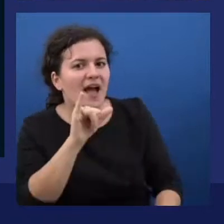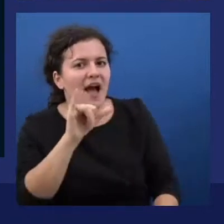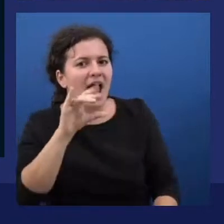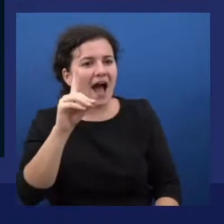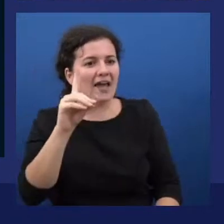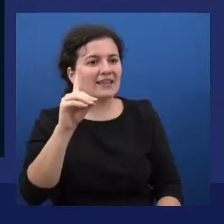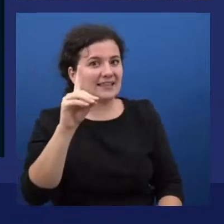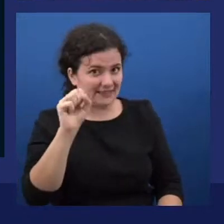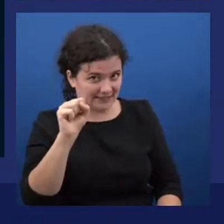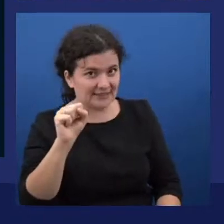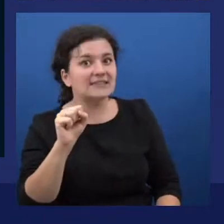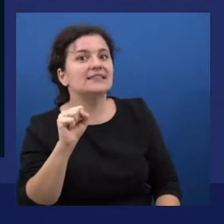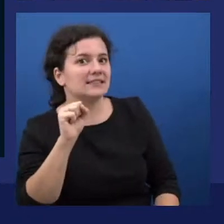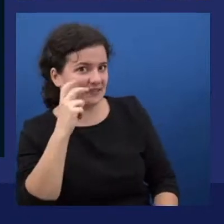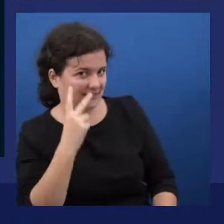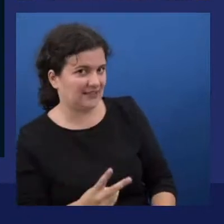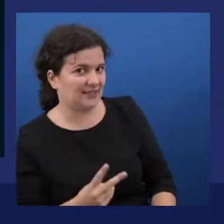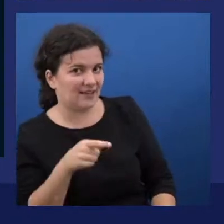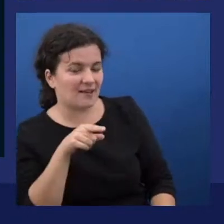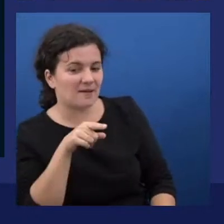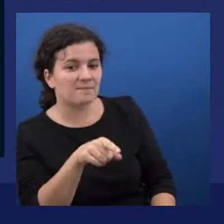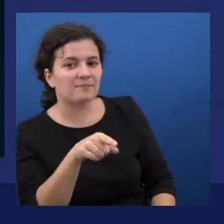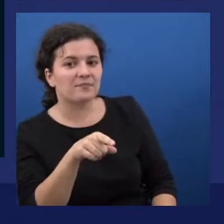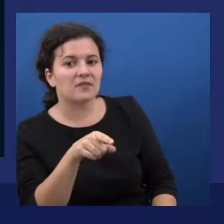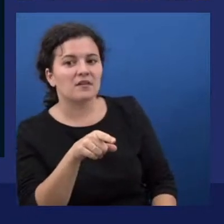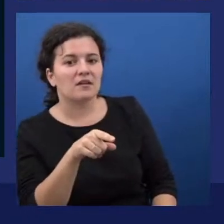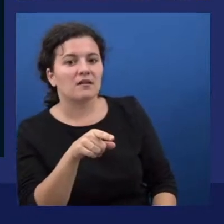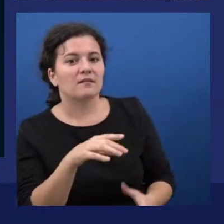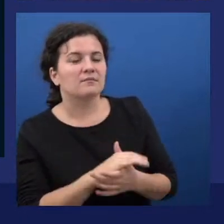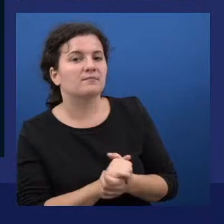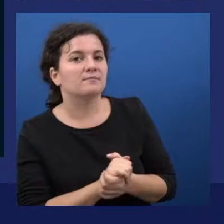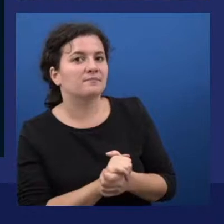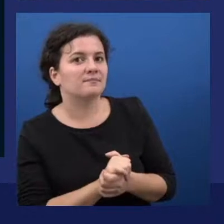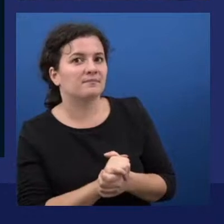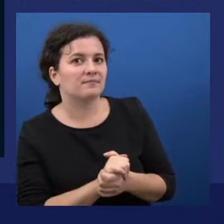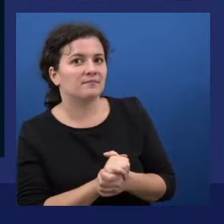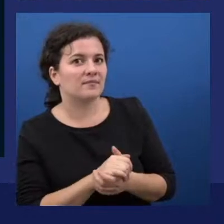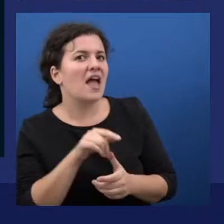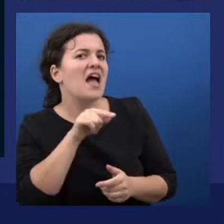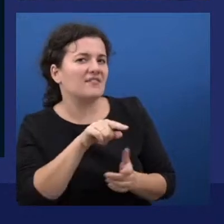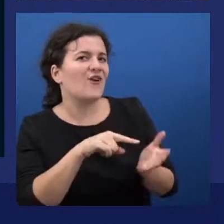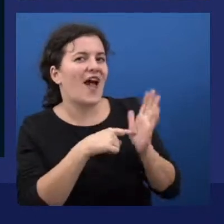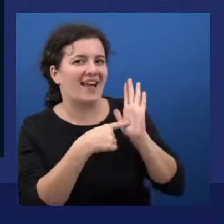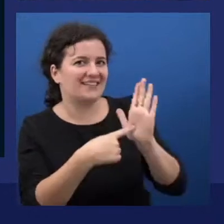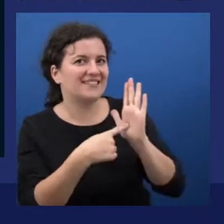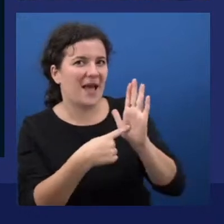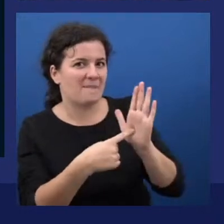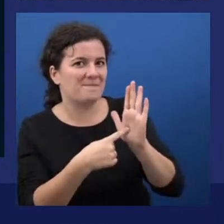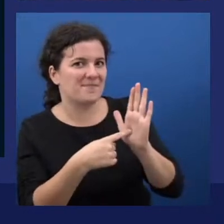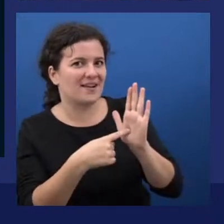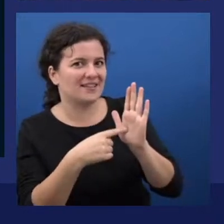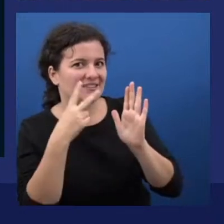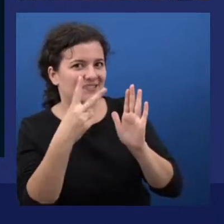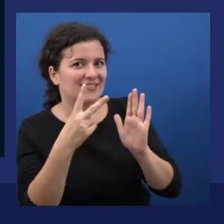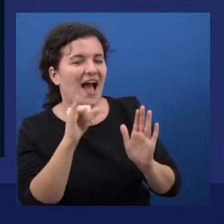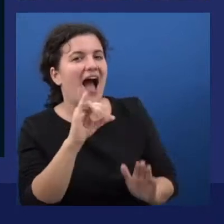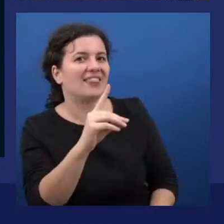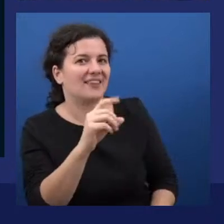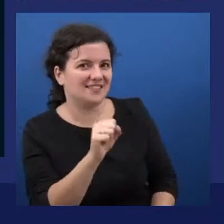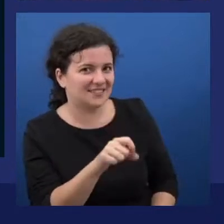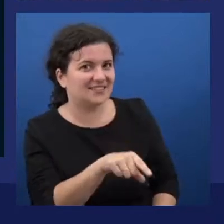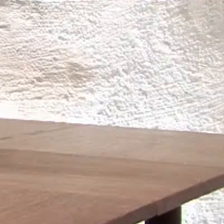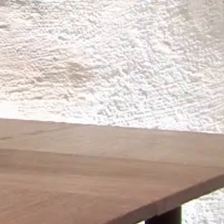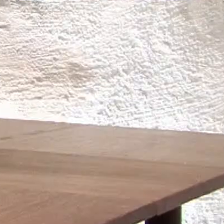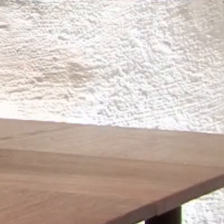return other information, but it's just for that specific example, I decided to return IDs.